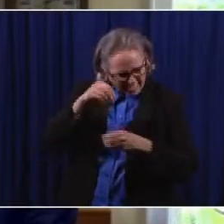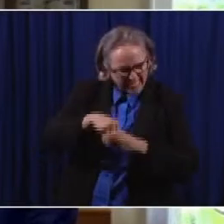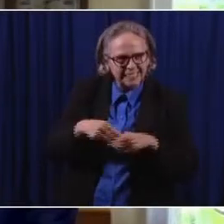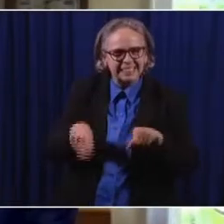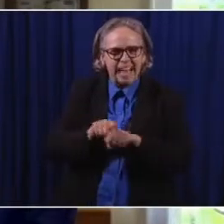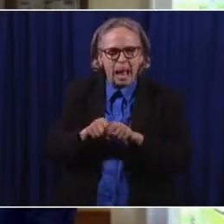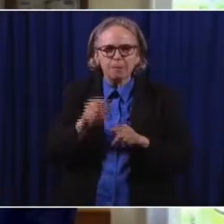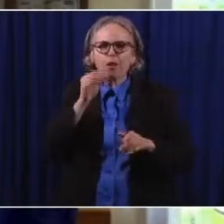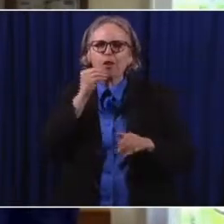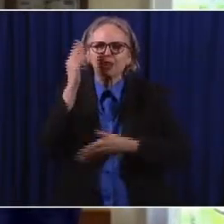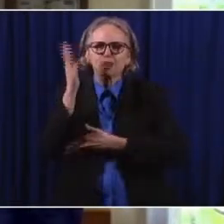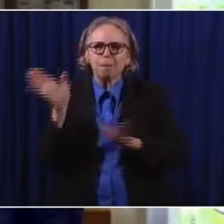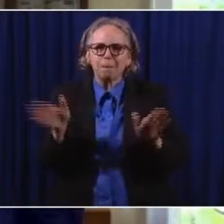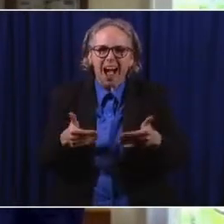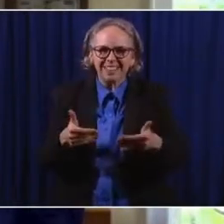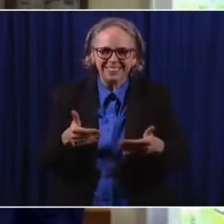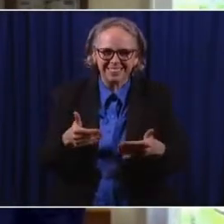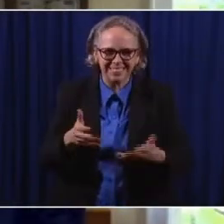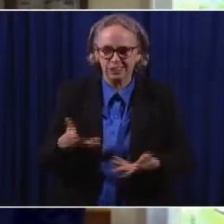great kits.